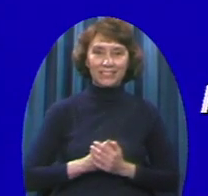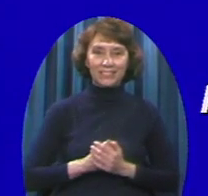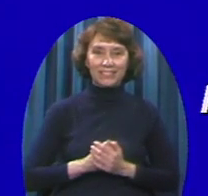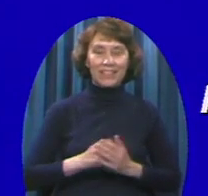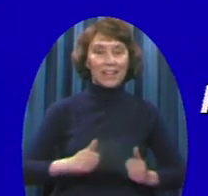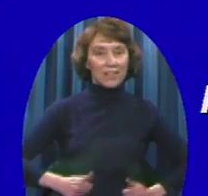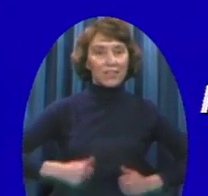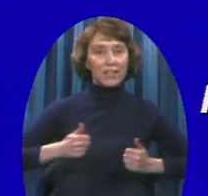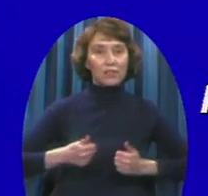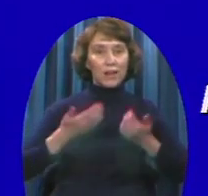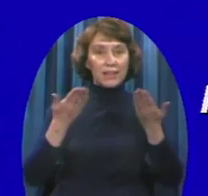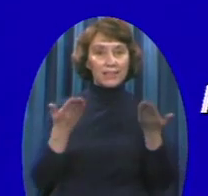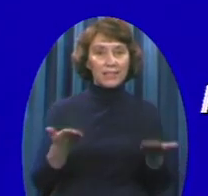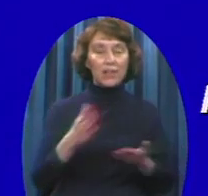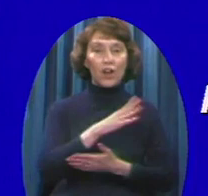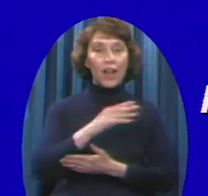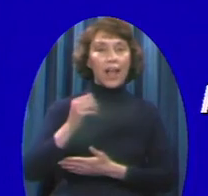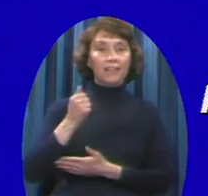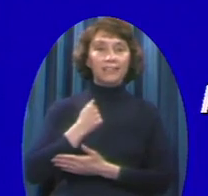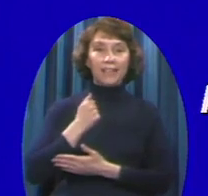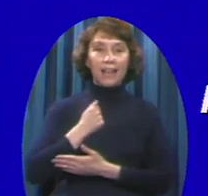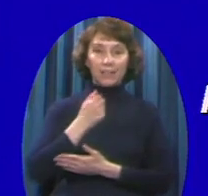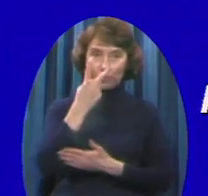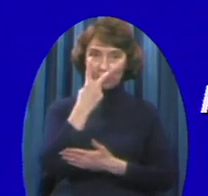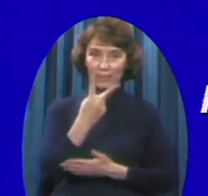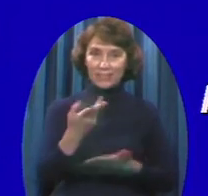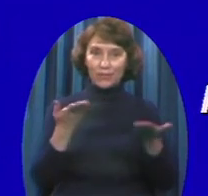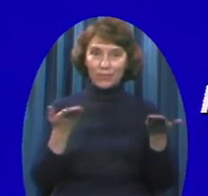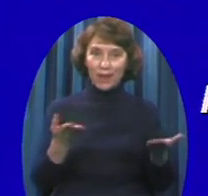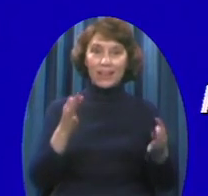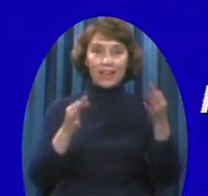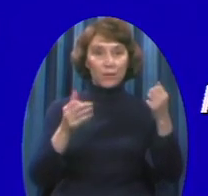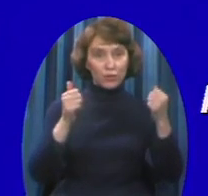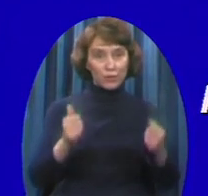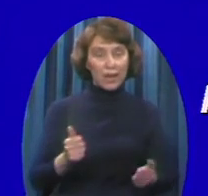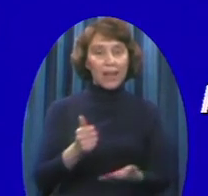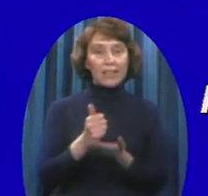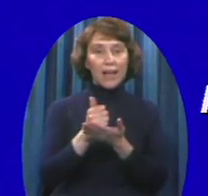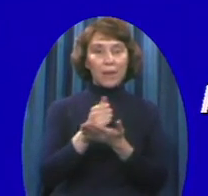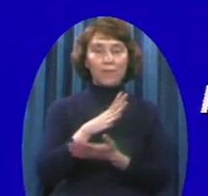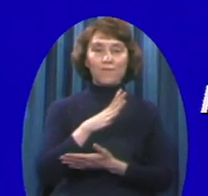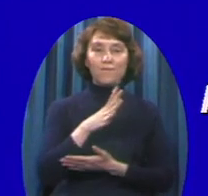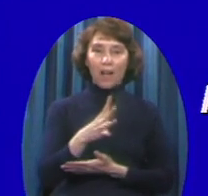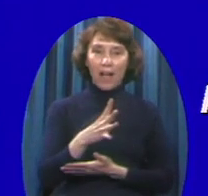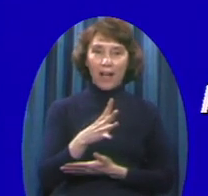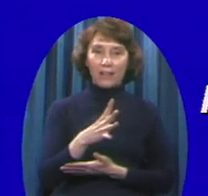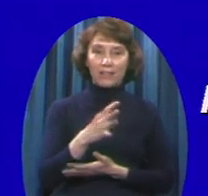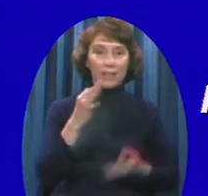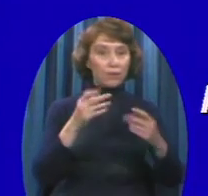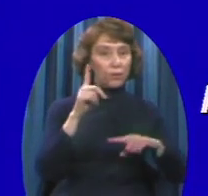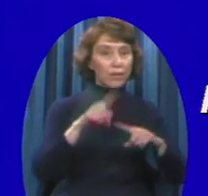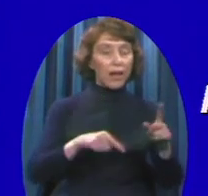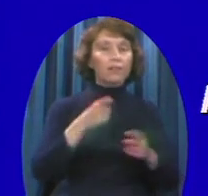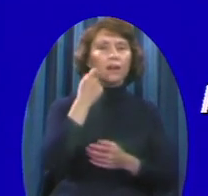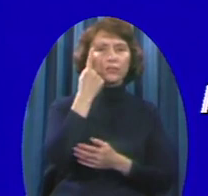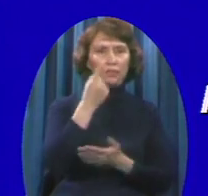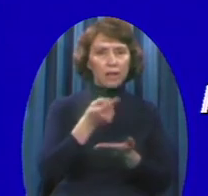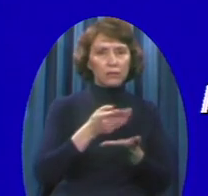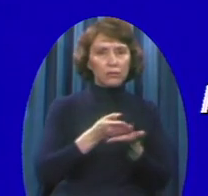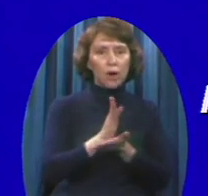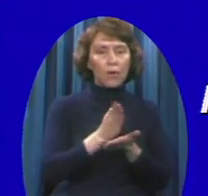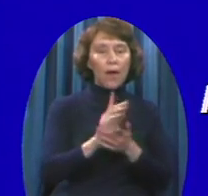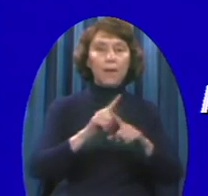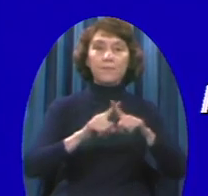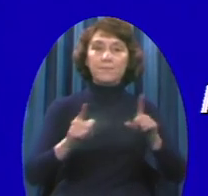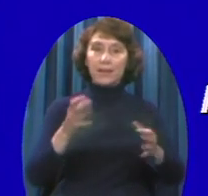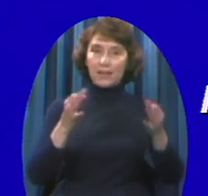address in Lynchburg and in Canada is on the screen right now. Let's provide powdered milk for 50,000 children,